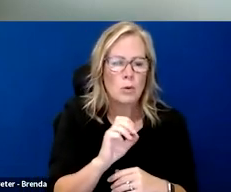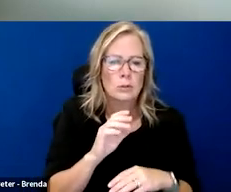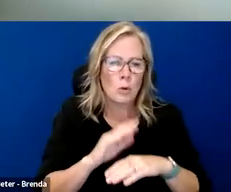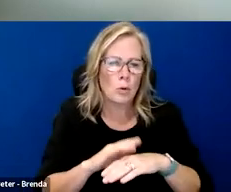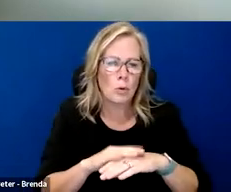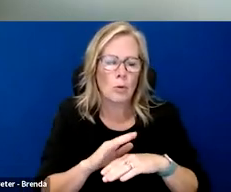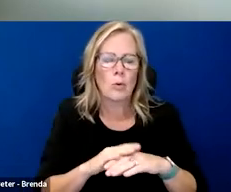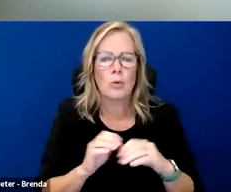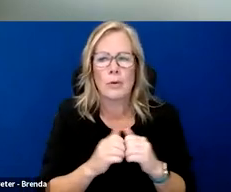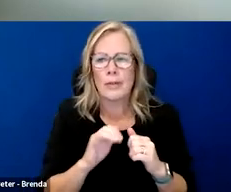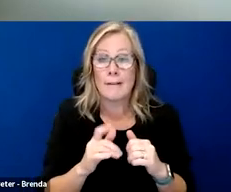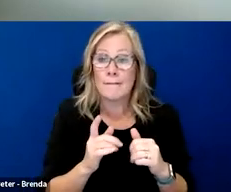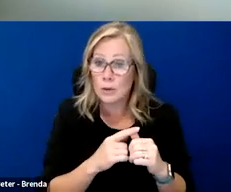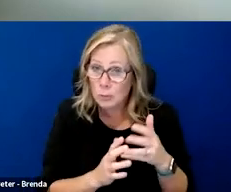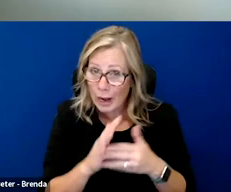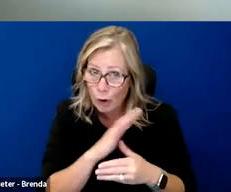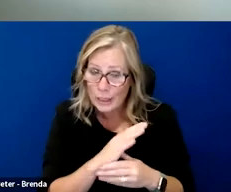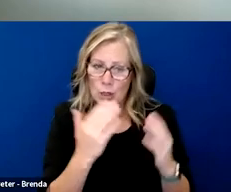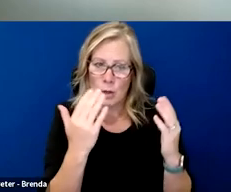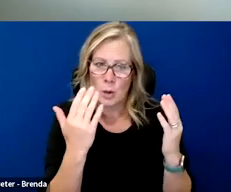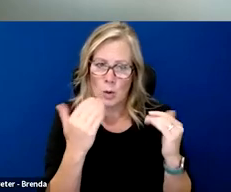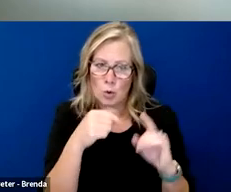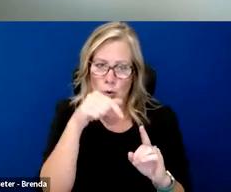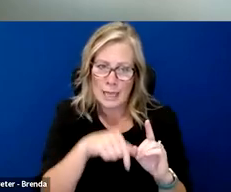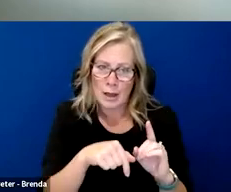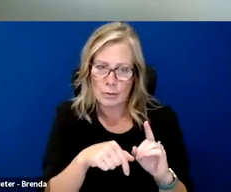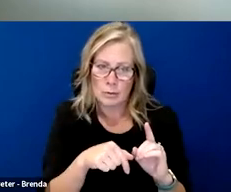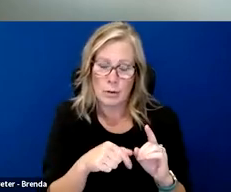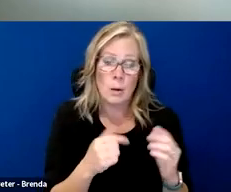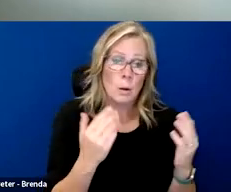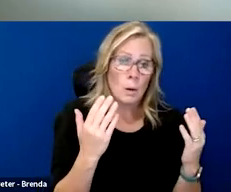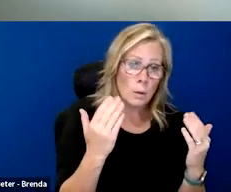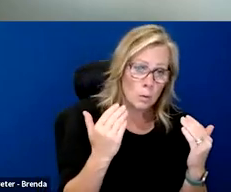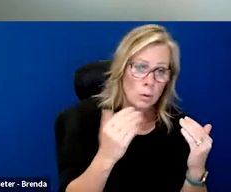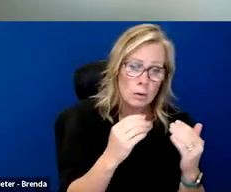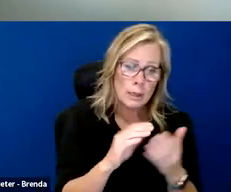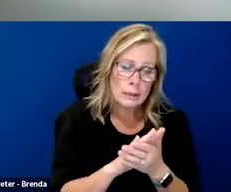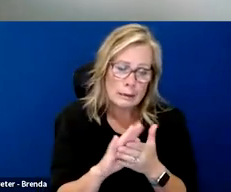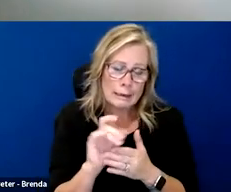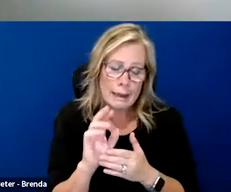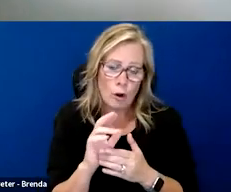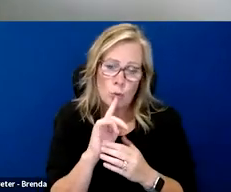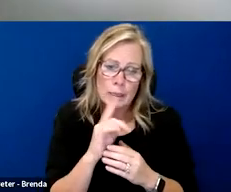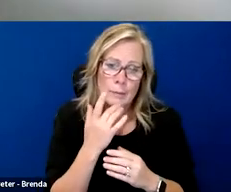temperature, first priority is to get it cool. We always say cool and clean air is the best of all, but